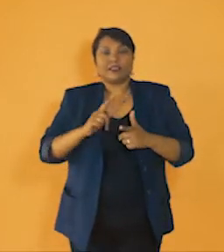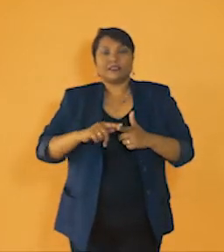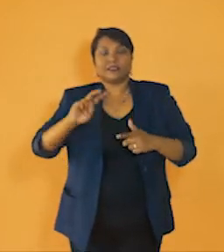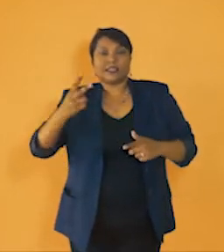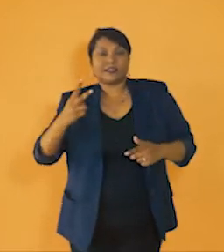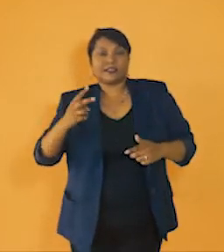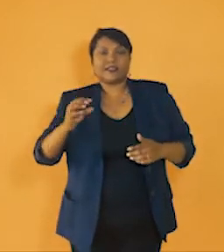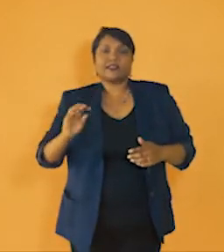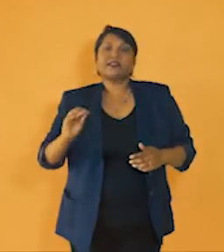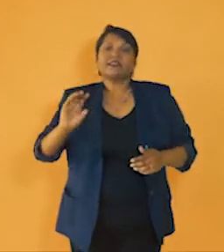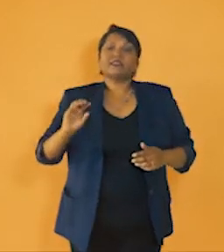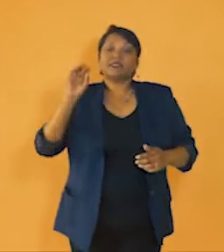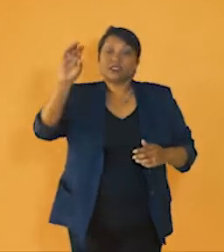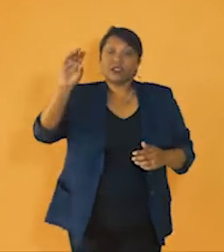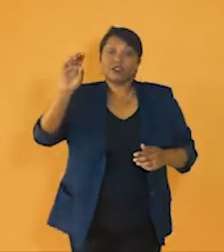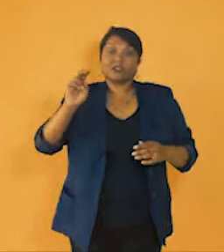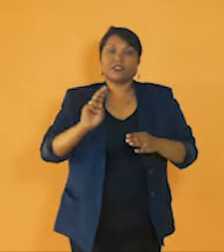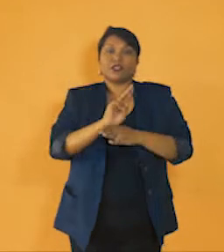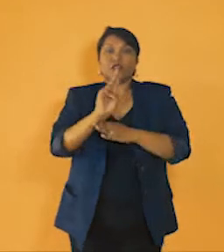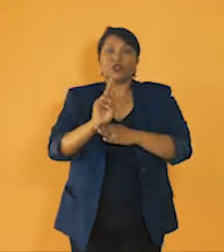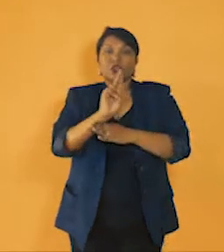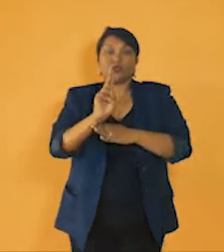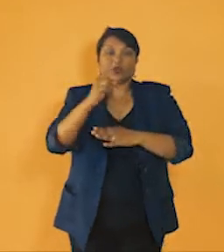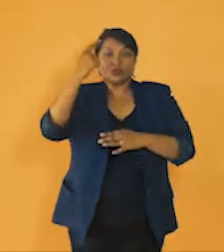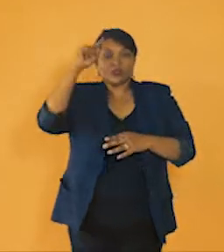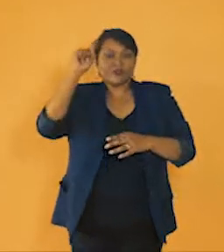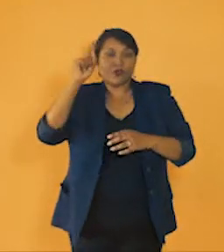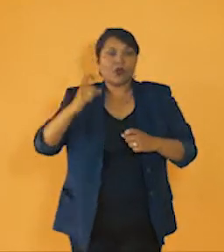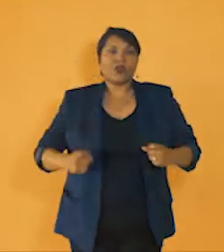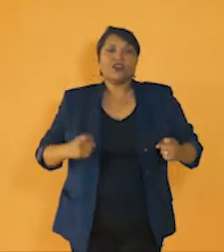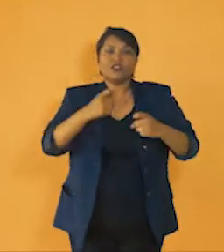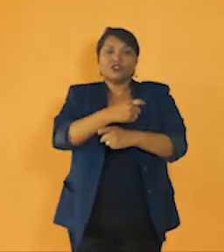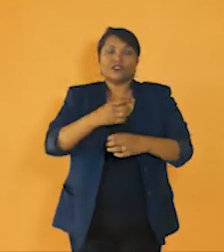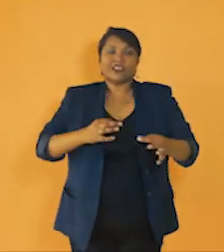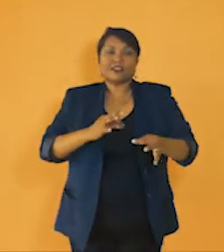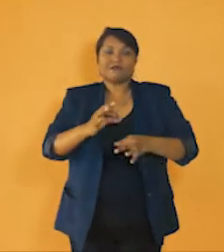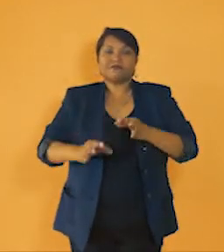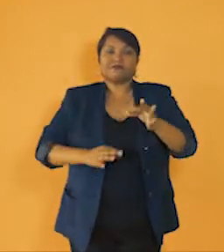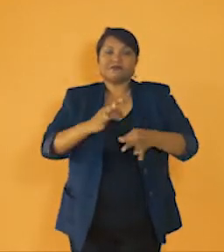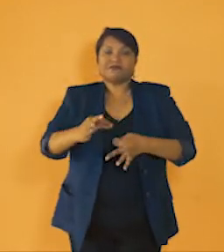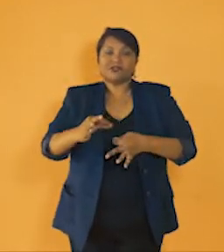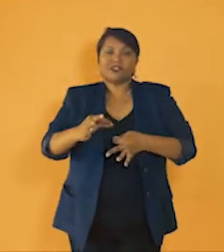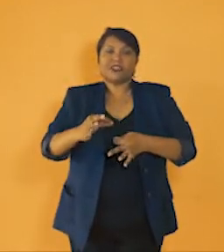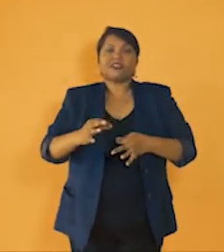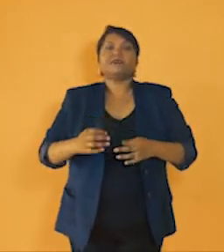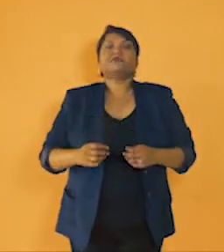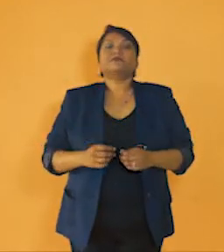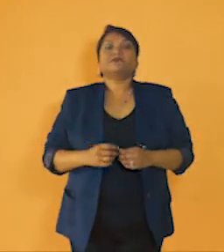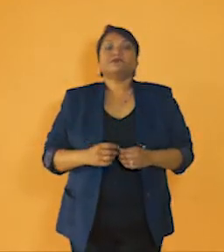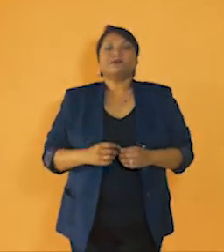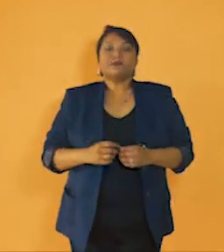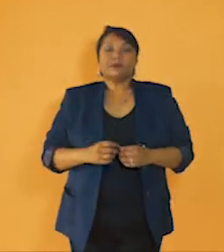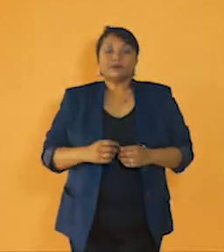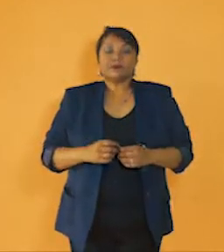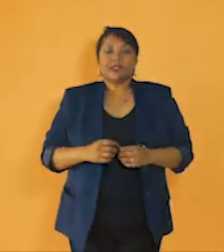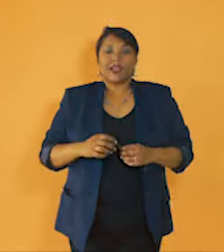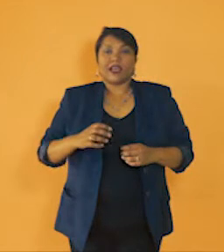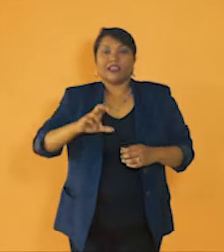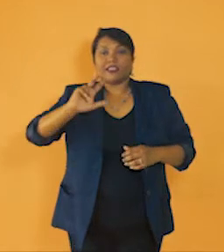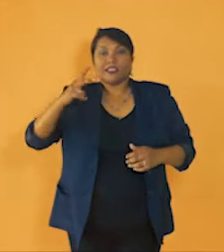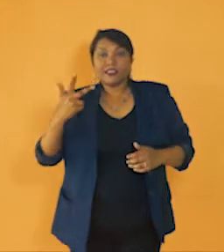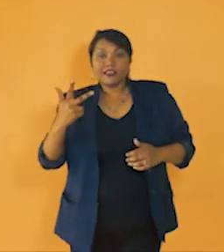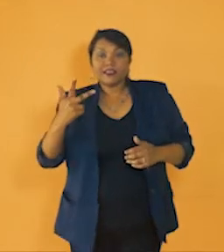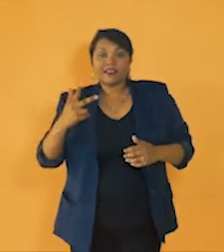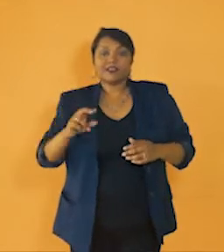have securities, which are usually externally tradable assets, they're just like shares in a company, think of them that way. And then we